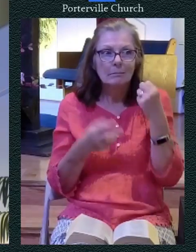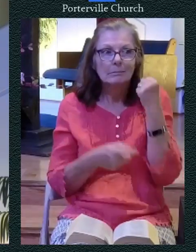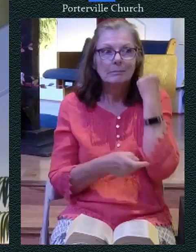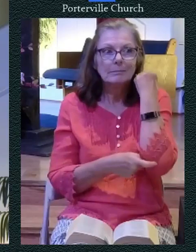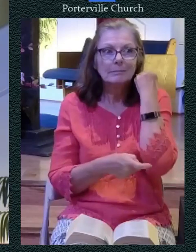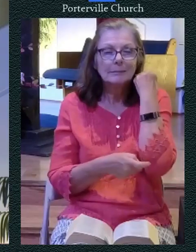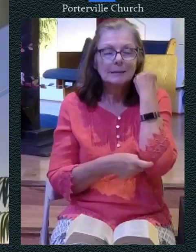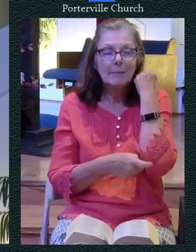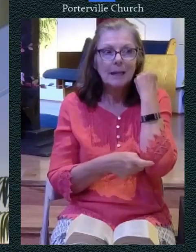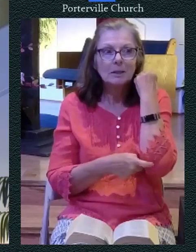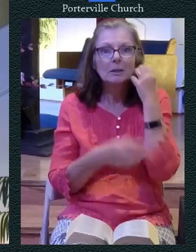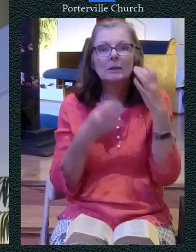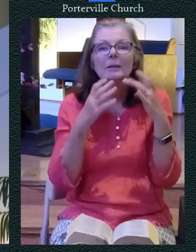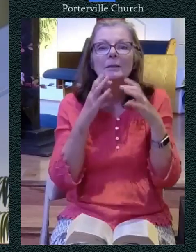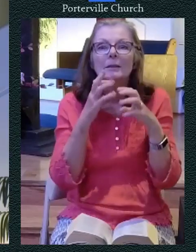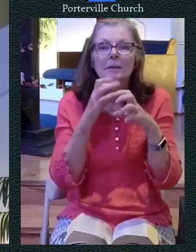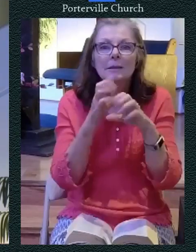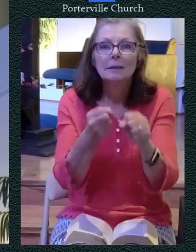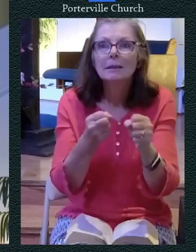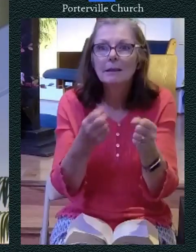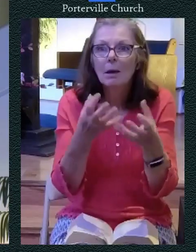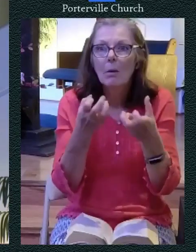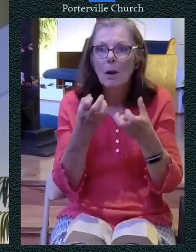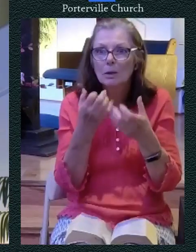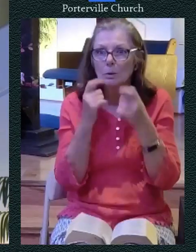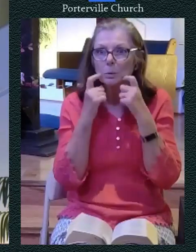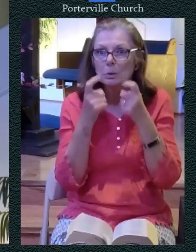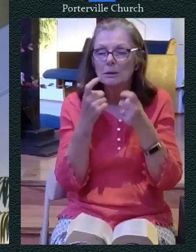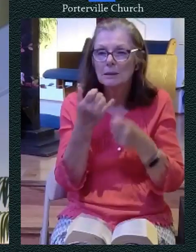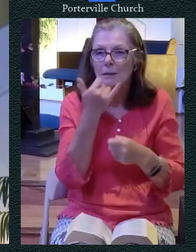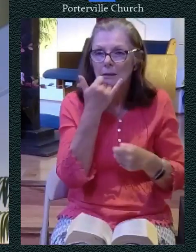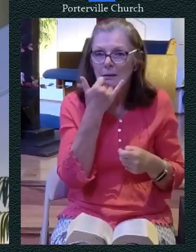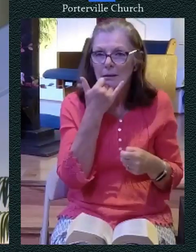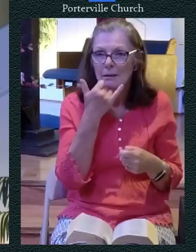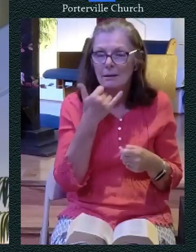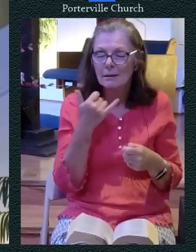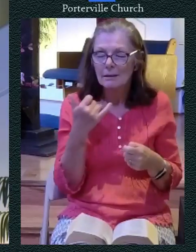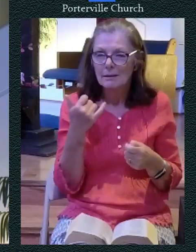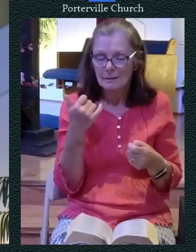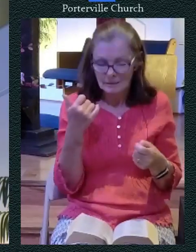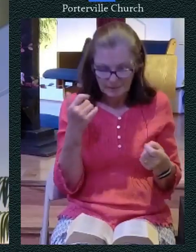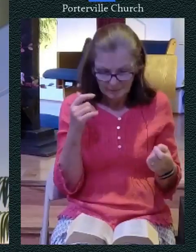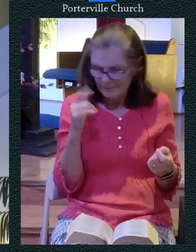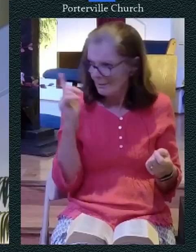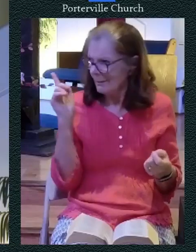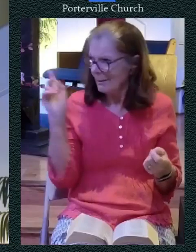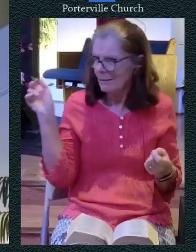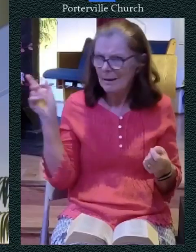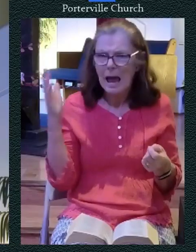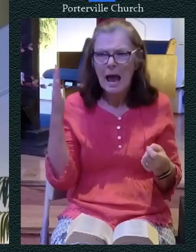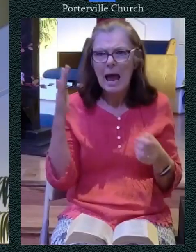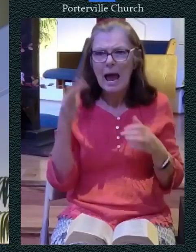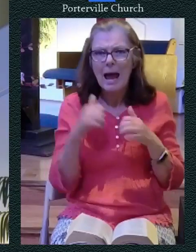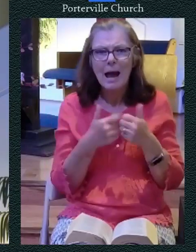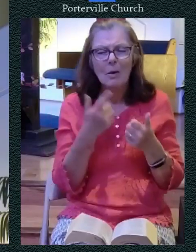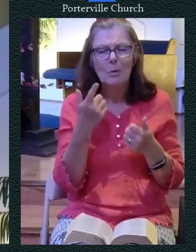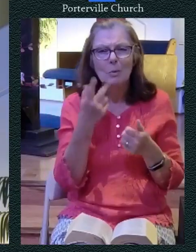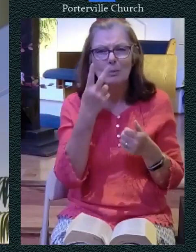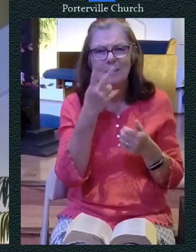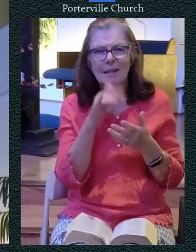Well, you say, where do you see that? How do we see that in these first three verses? Well, let's notice the